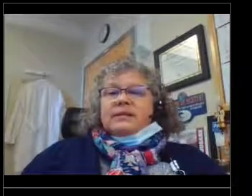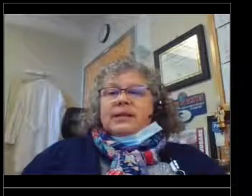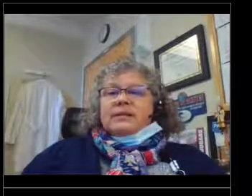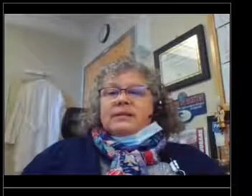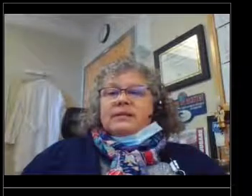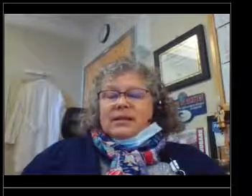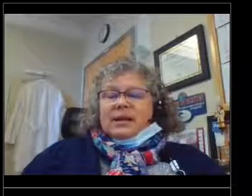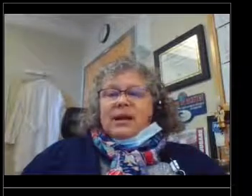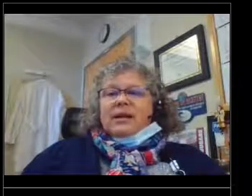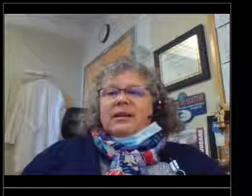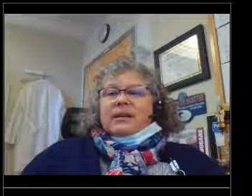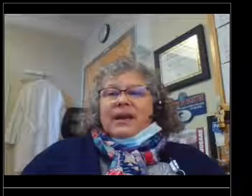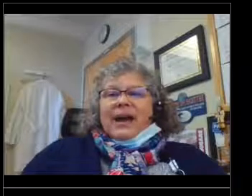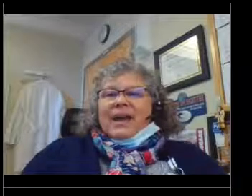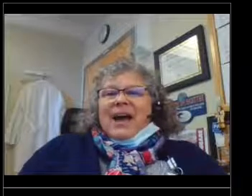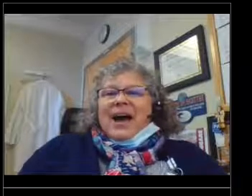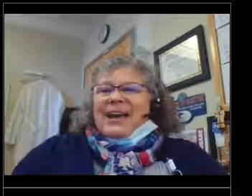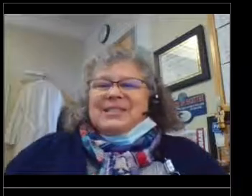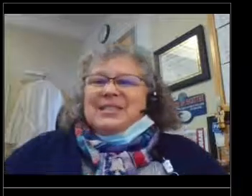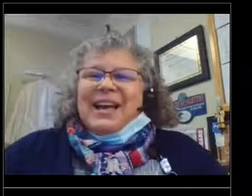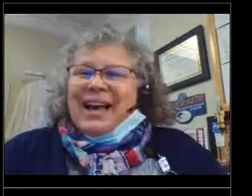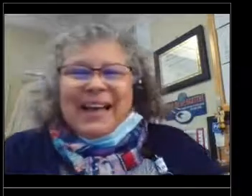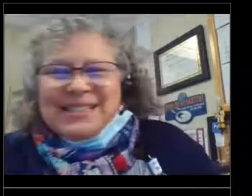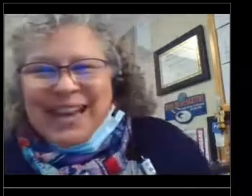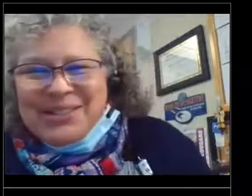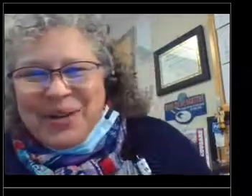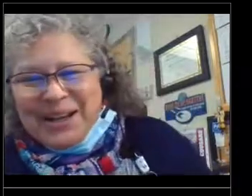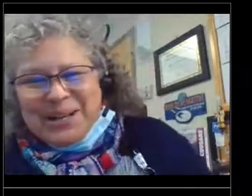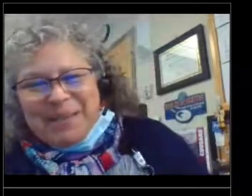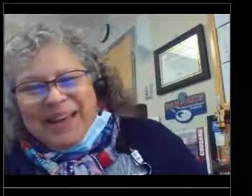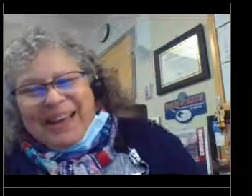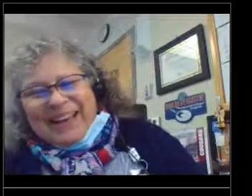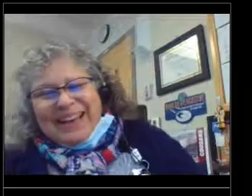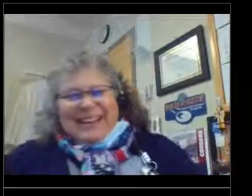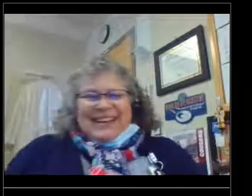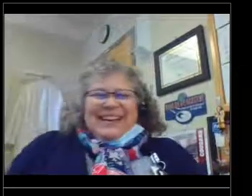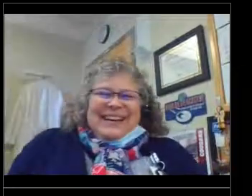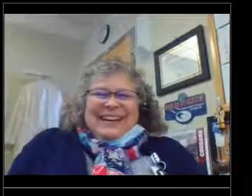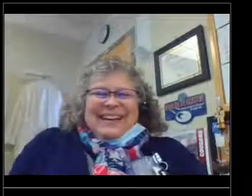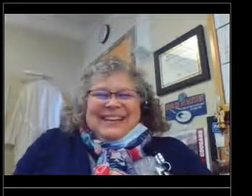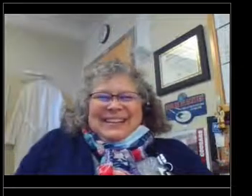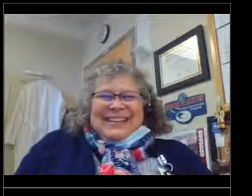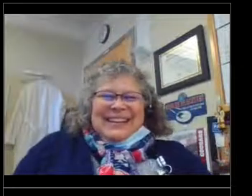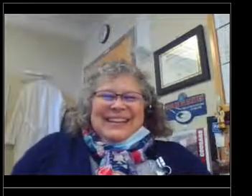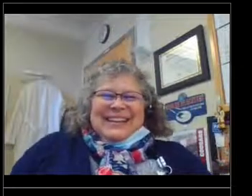And Teresa? I guess that's, yeah, I guess it's thanks right into me.